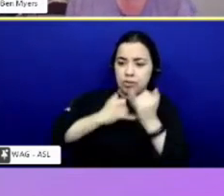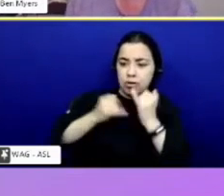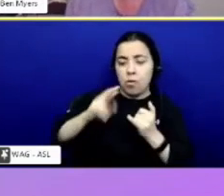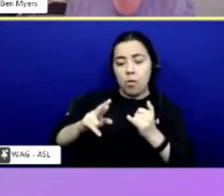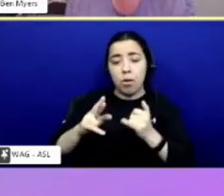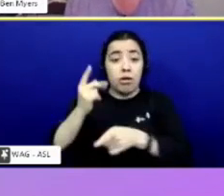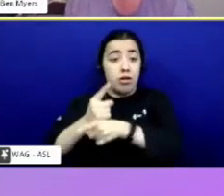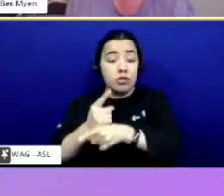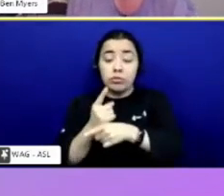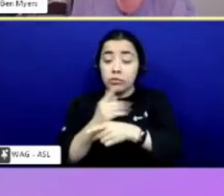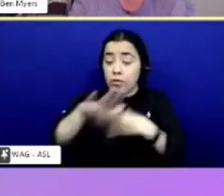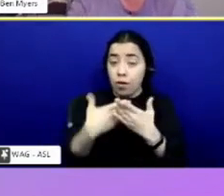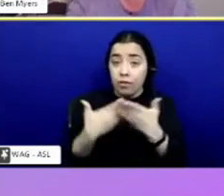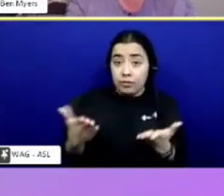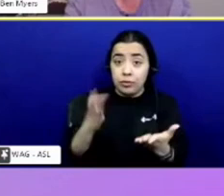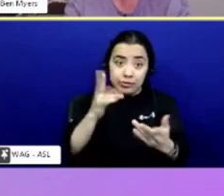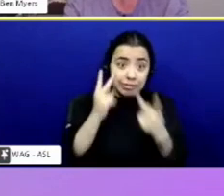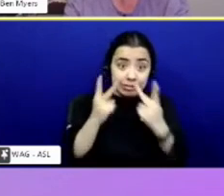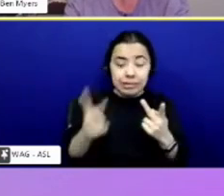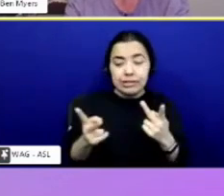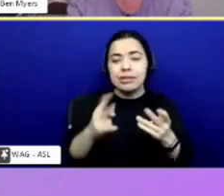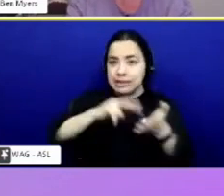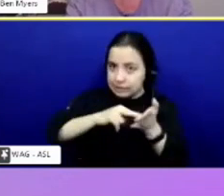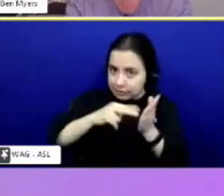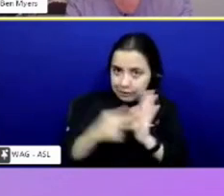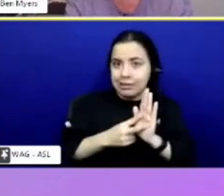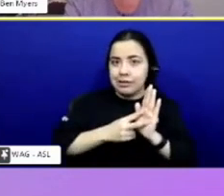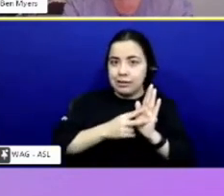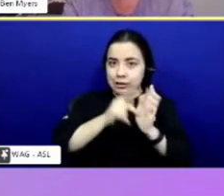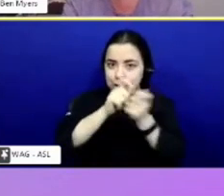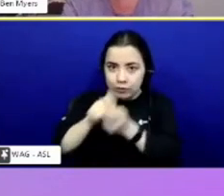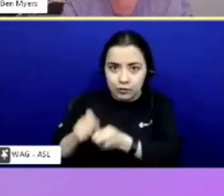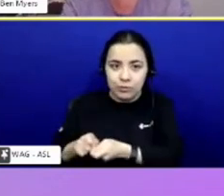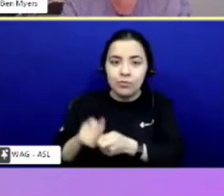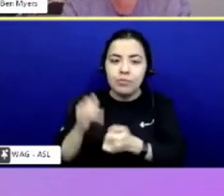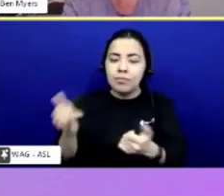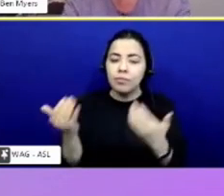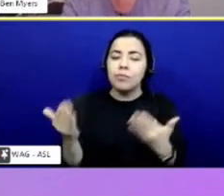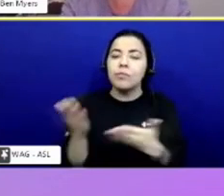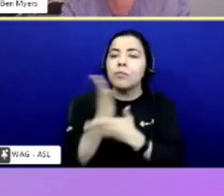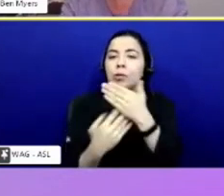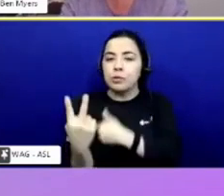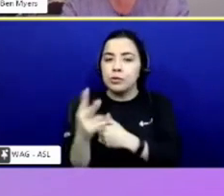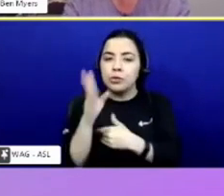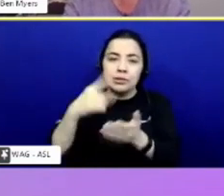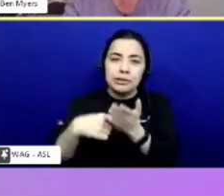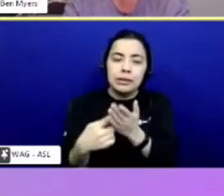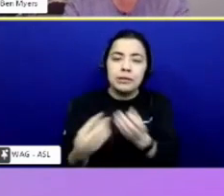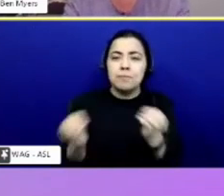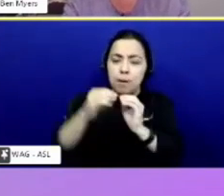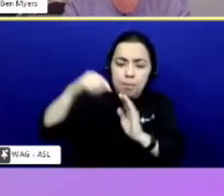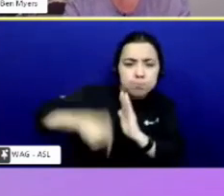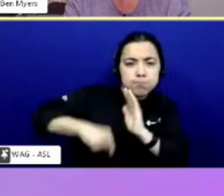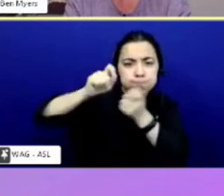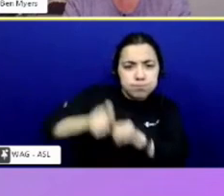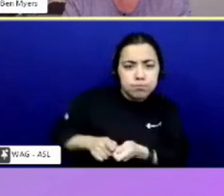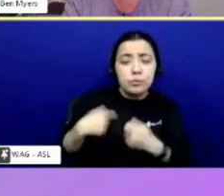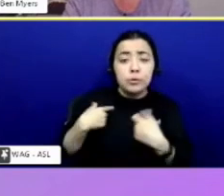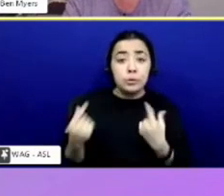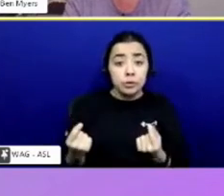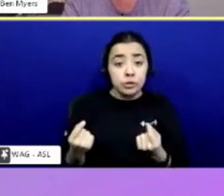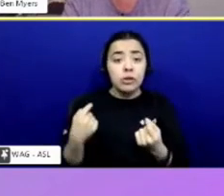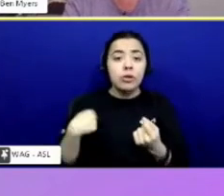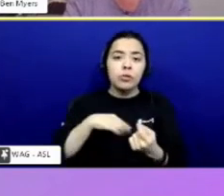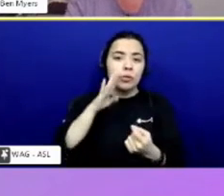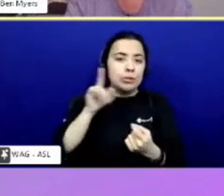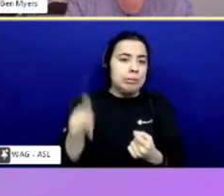this is actually very intentional. So let's dive into part 2. We're going to dive deeper. And to do this, we're actually